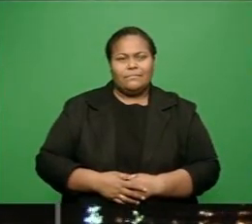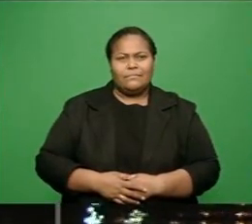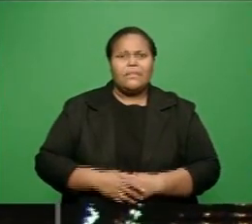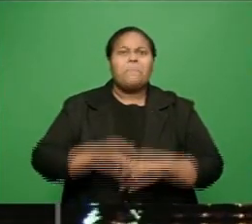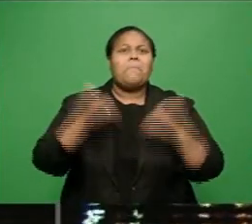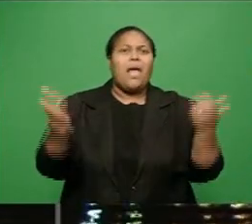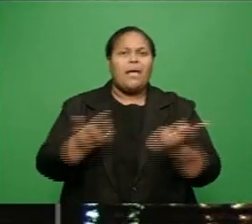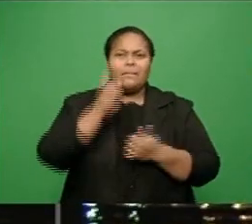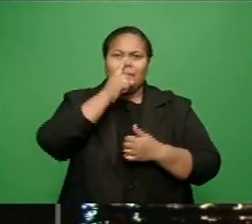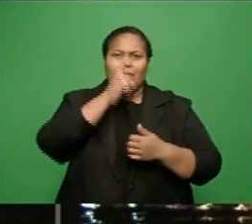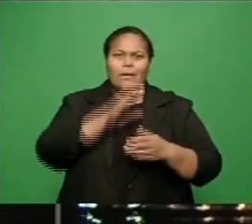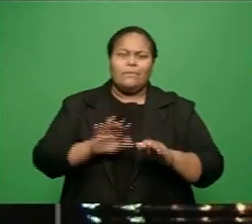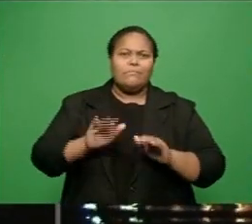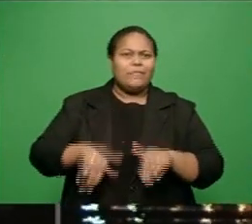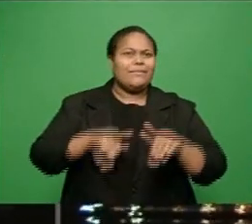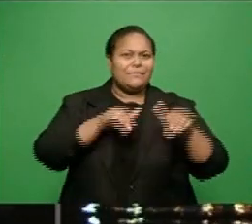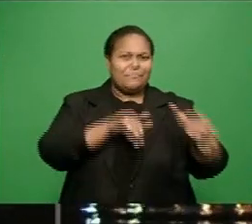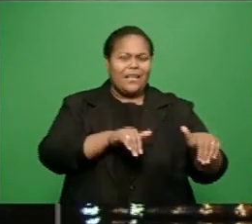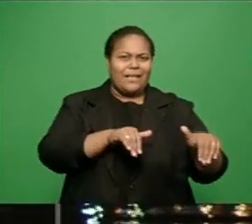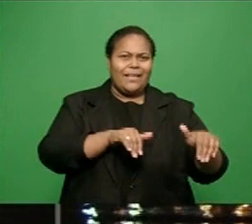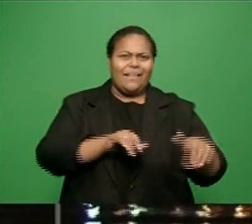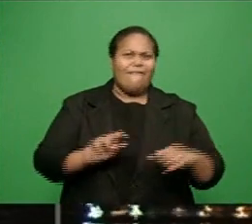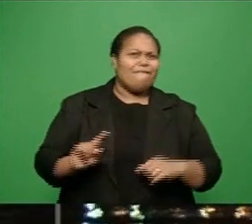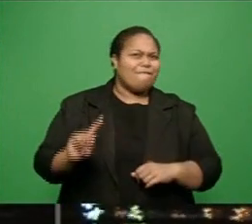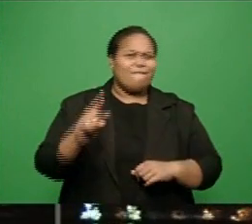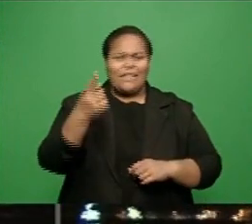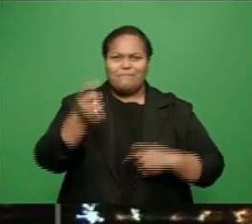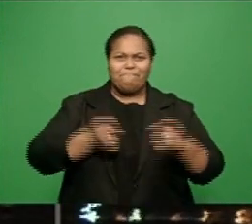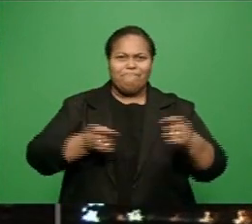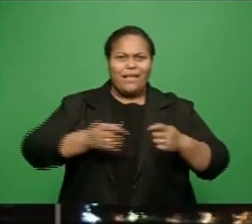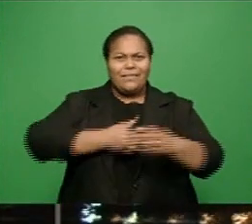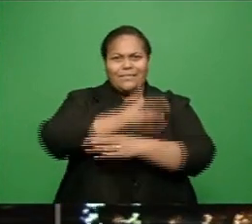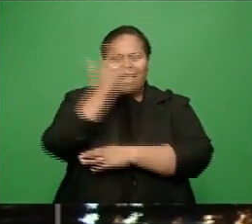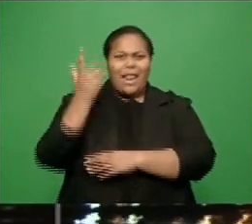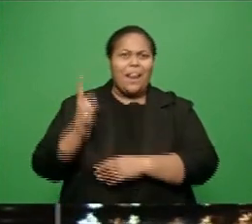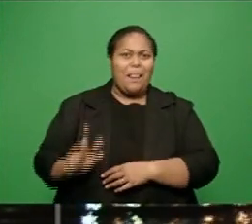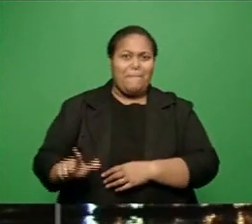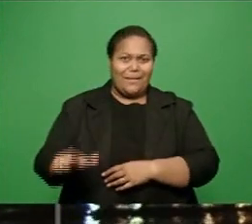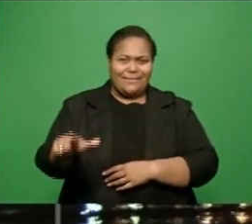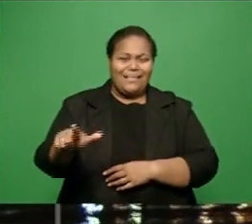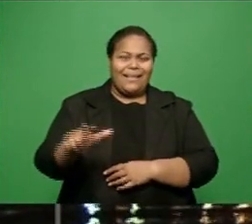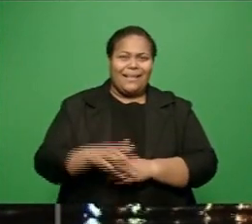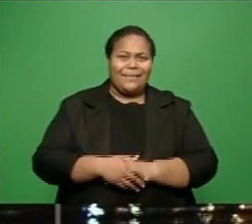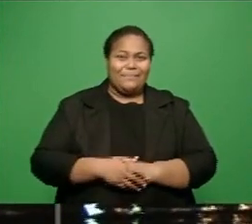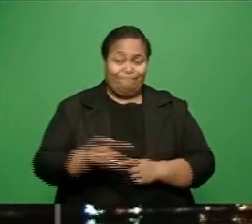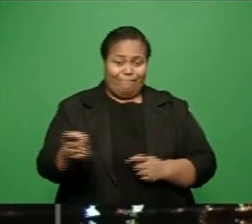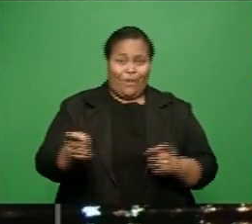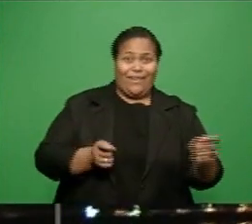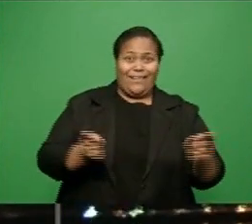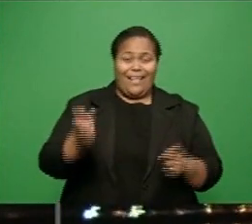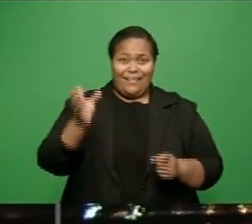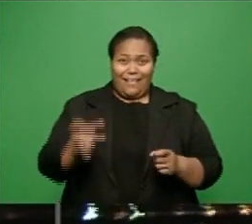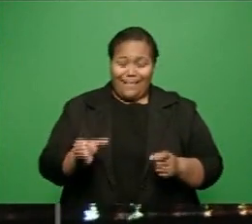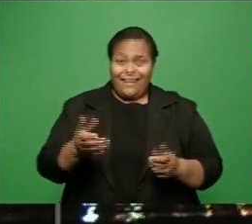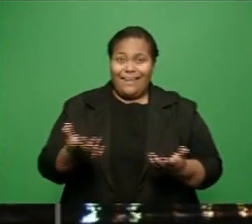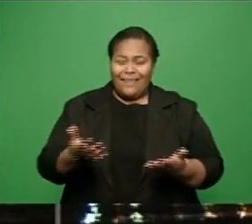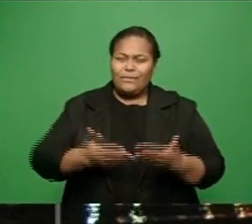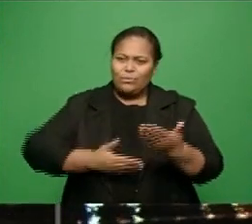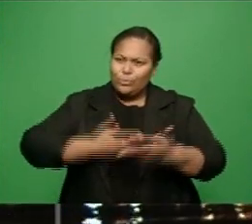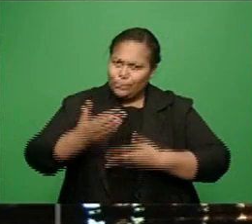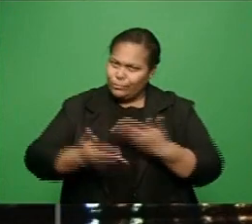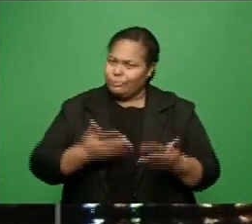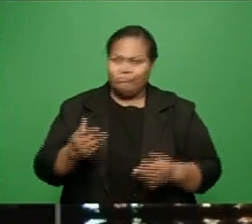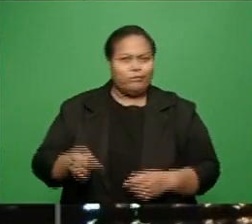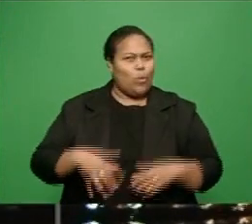of Lambasa's first ever Botanical Garden Market Day. Footprints Events Coordinator Jackson Thuvivi says there has been